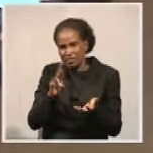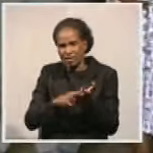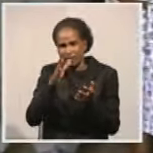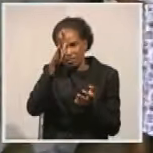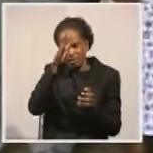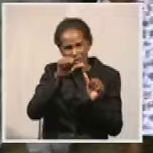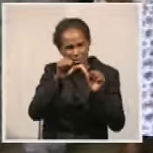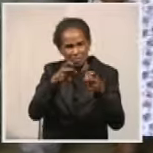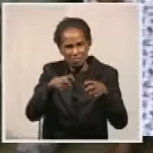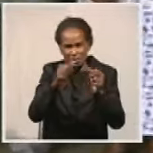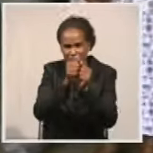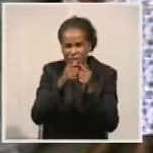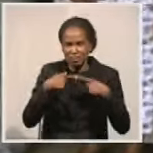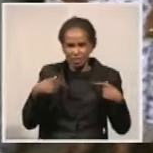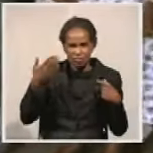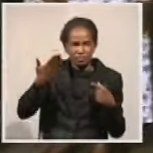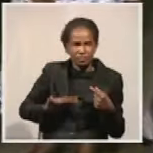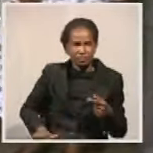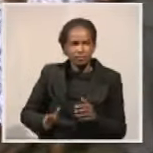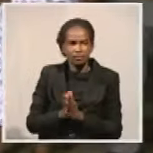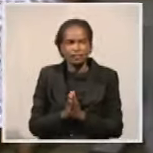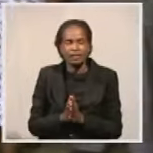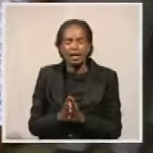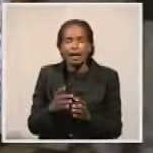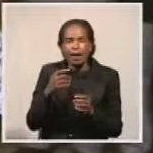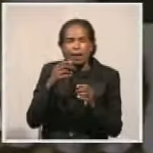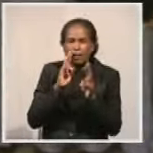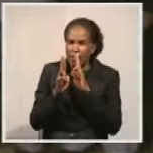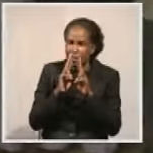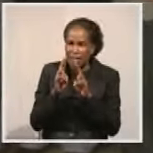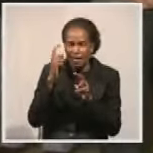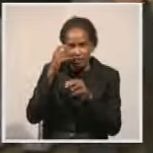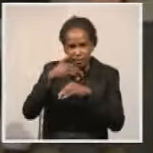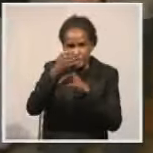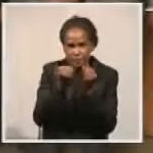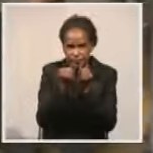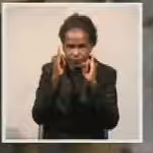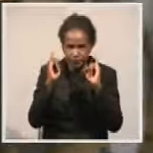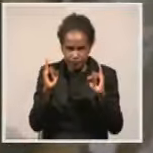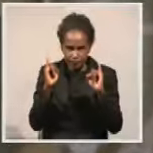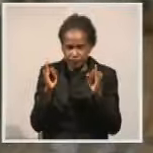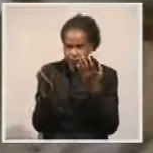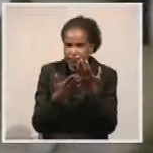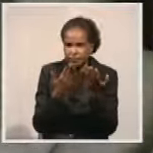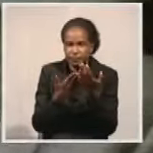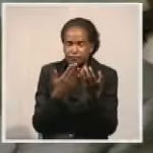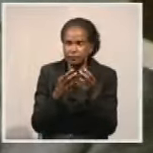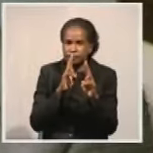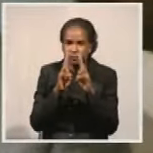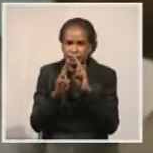will be able to unravel and correct some of those